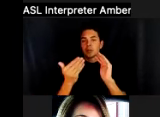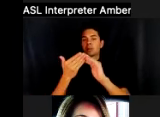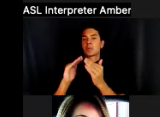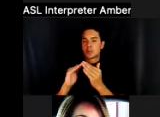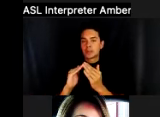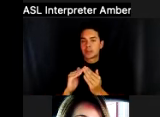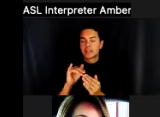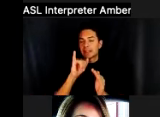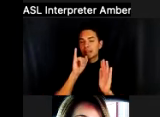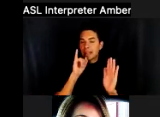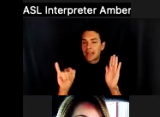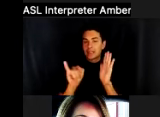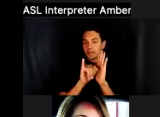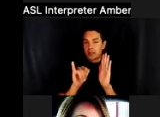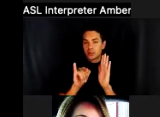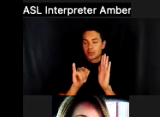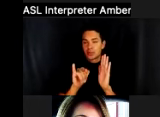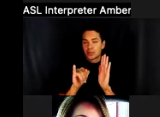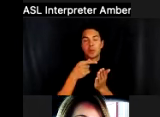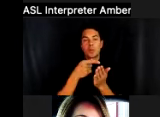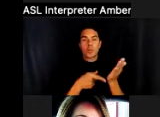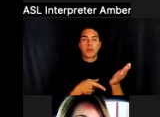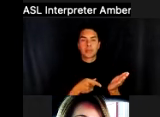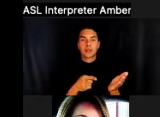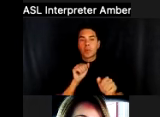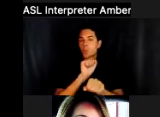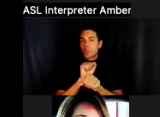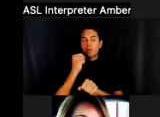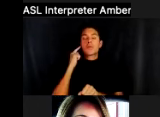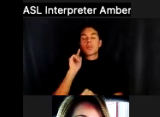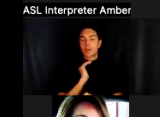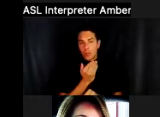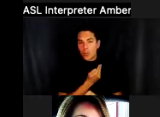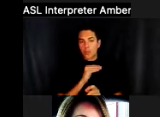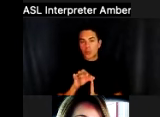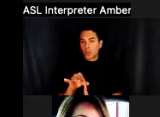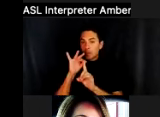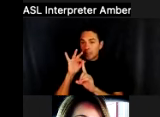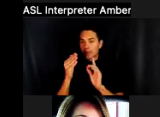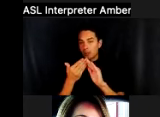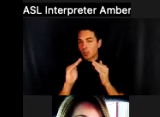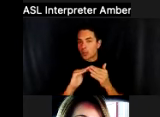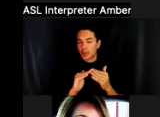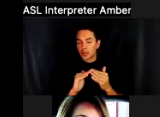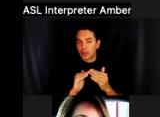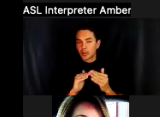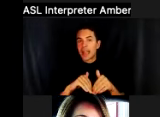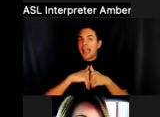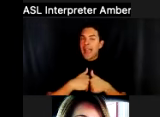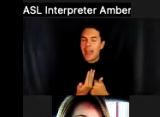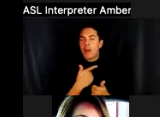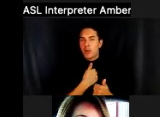that identification of what works for our unique communities, and how do we sort